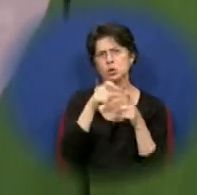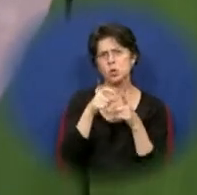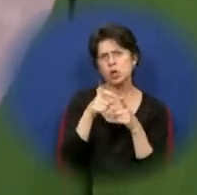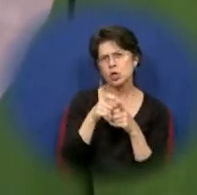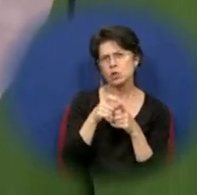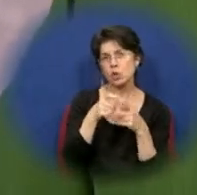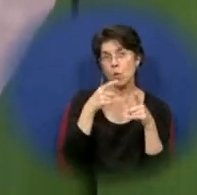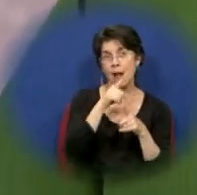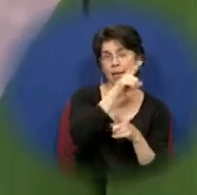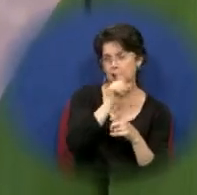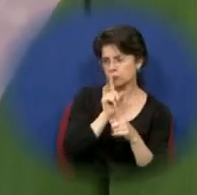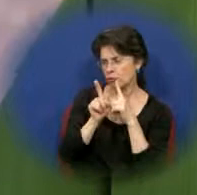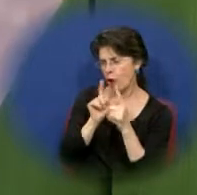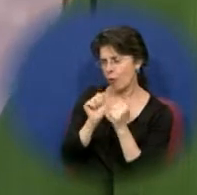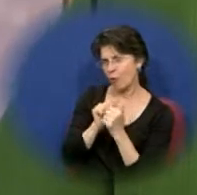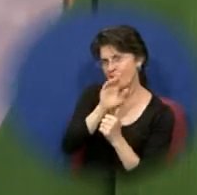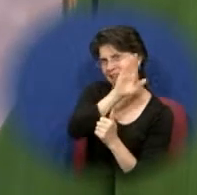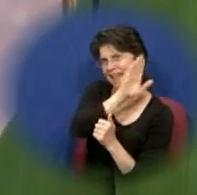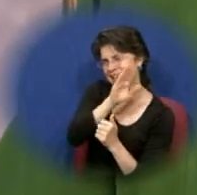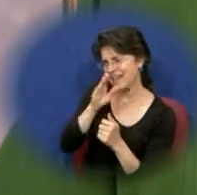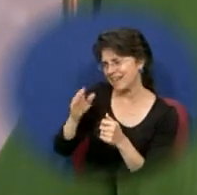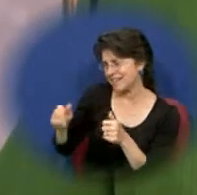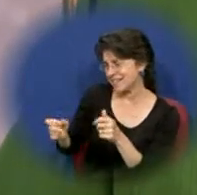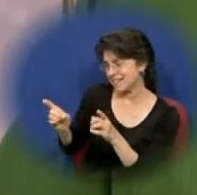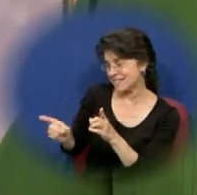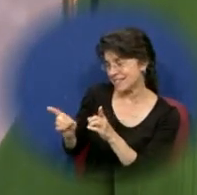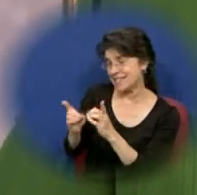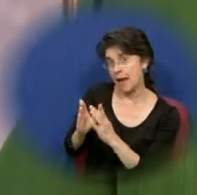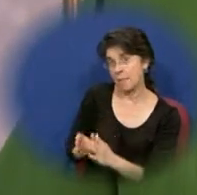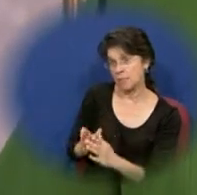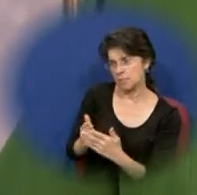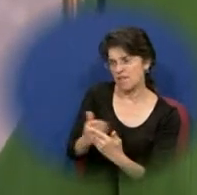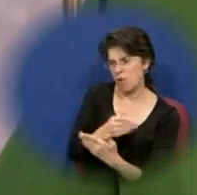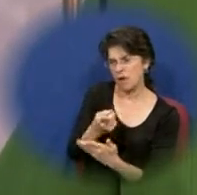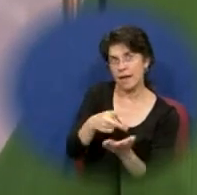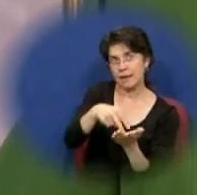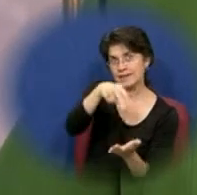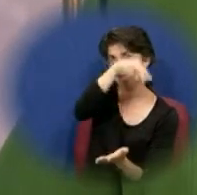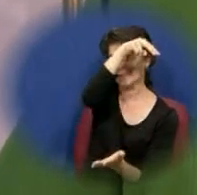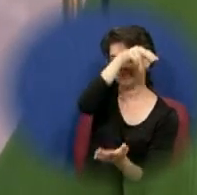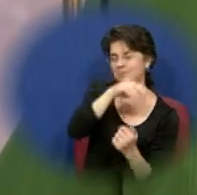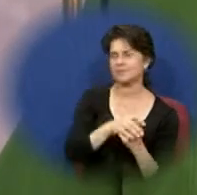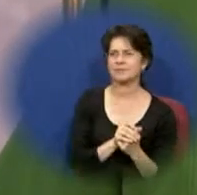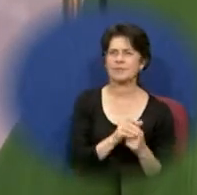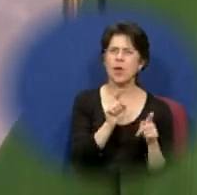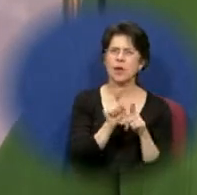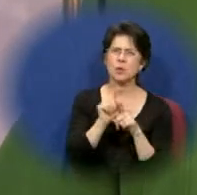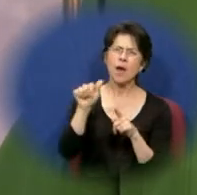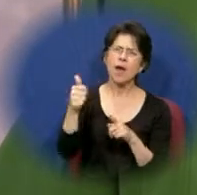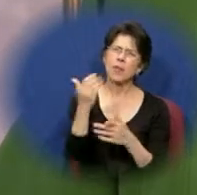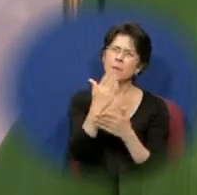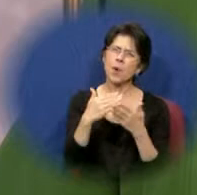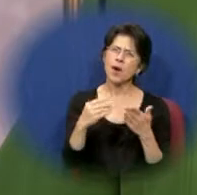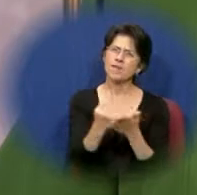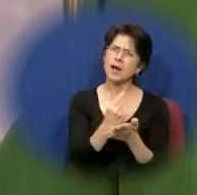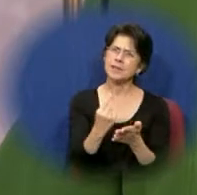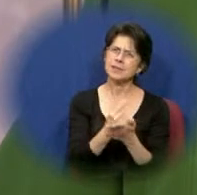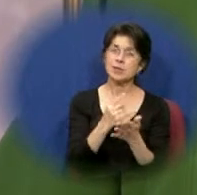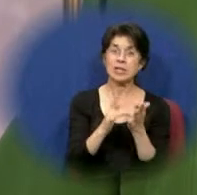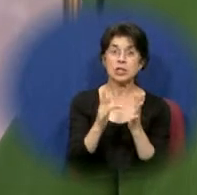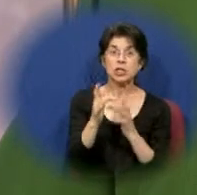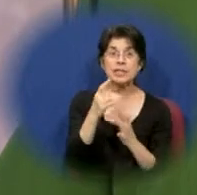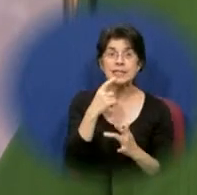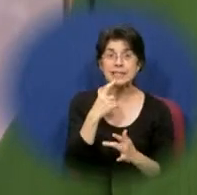commissioning his disciples, commissioning the church just before his ascension, and another part of a gospel where he says, "Go